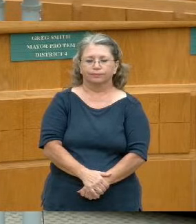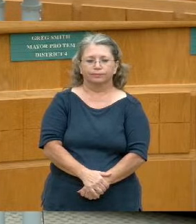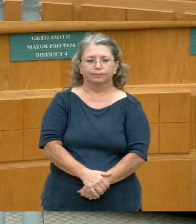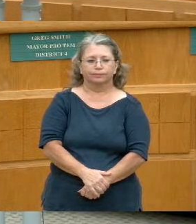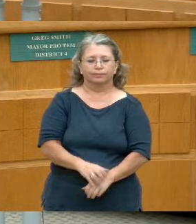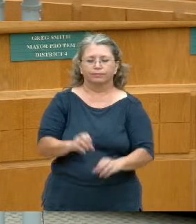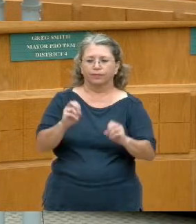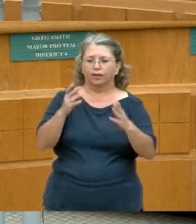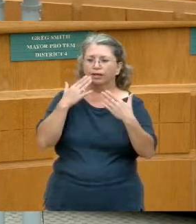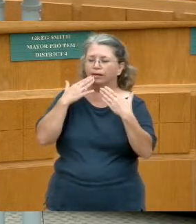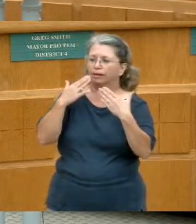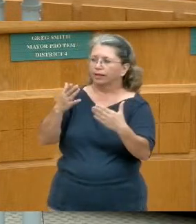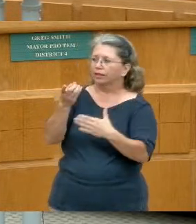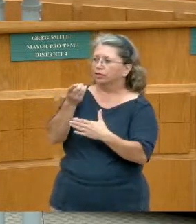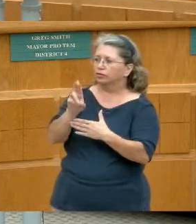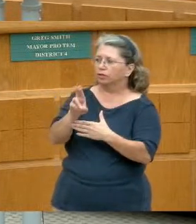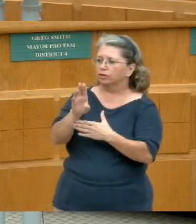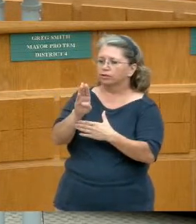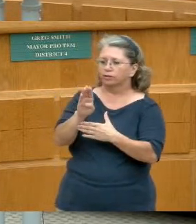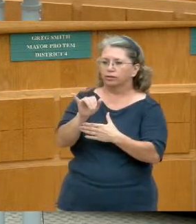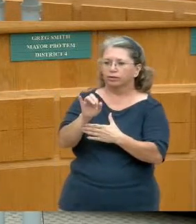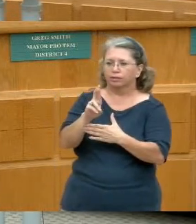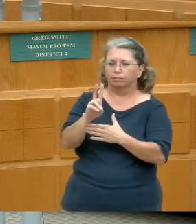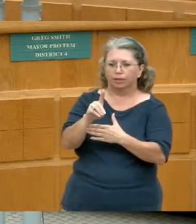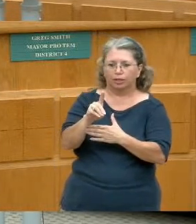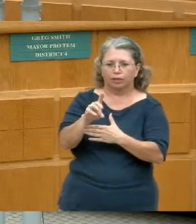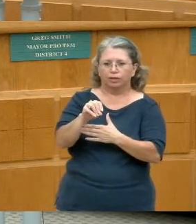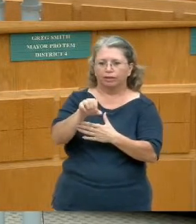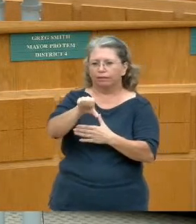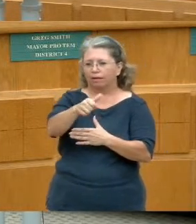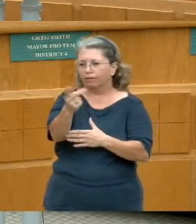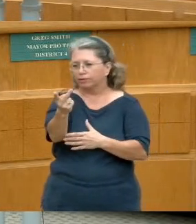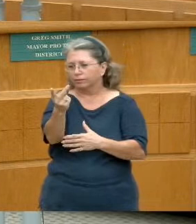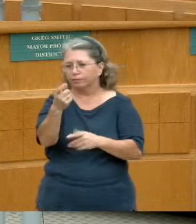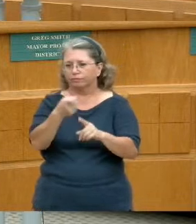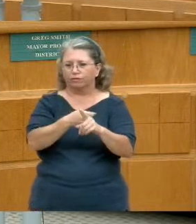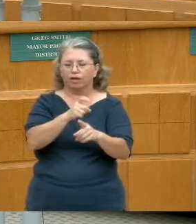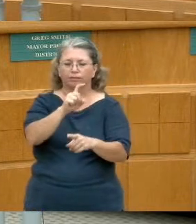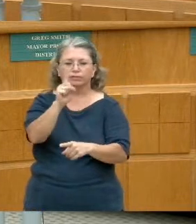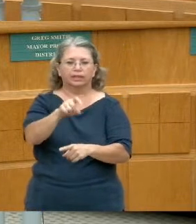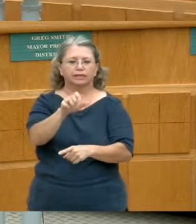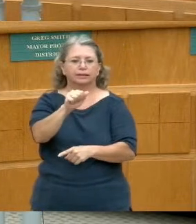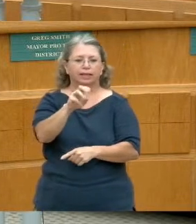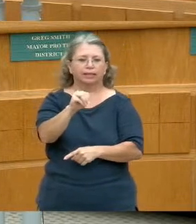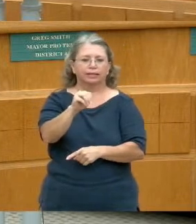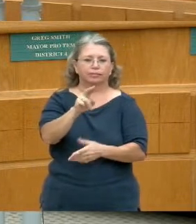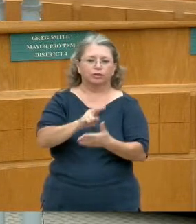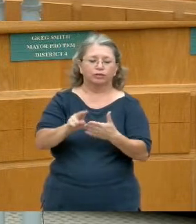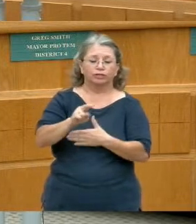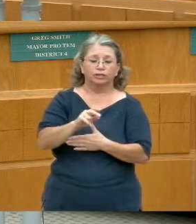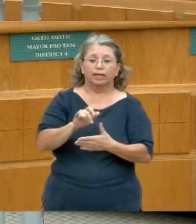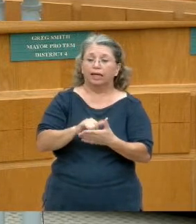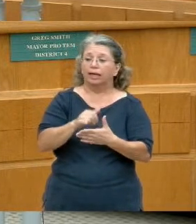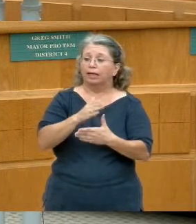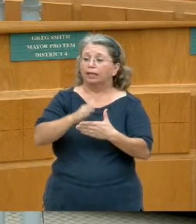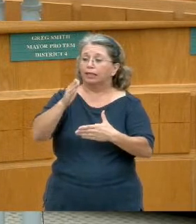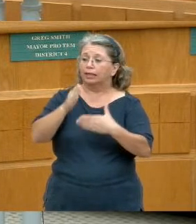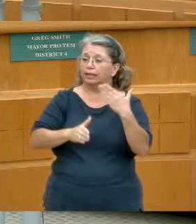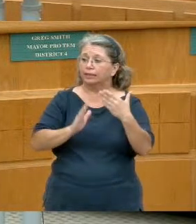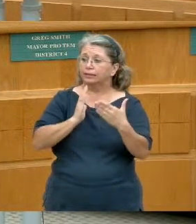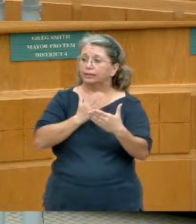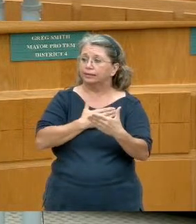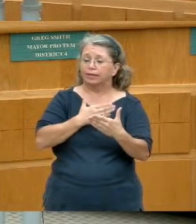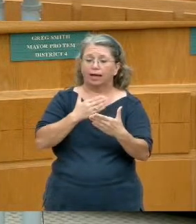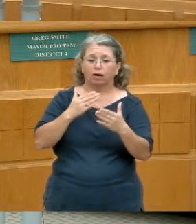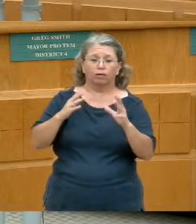Okay, great. Thank you, Dr. Bird, and other folks that are here today from Texas A&M University, Corpus Christi. That concludes our briefing today, and